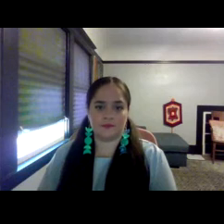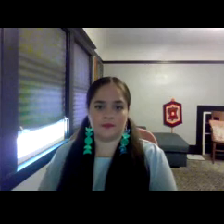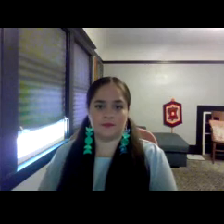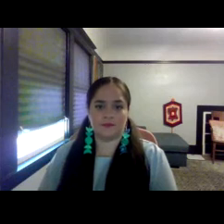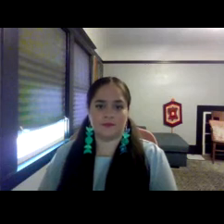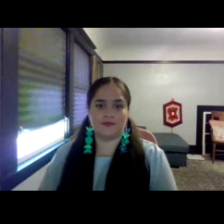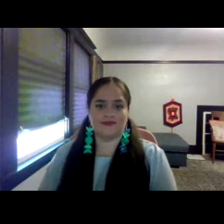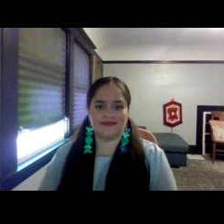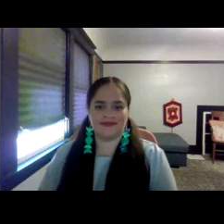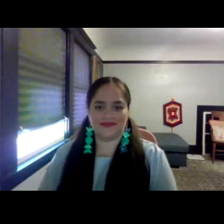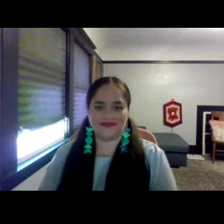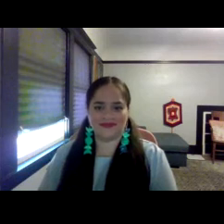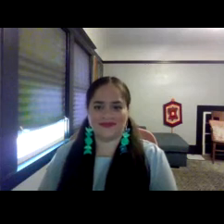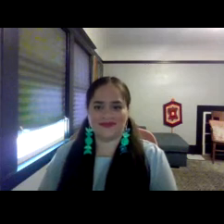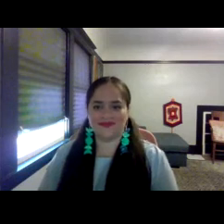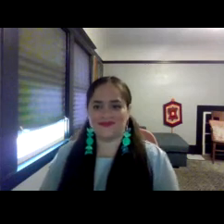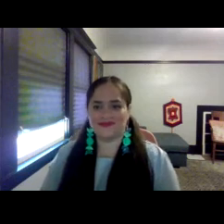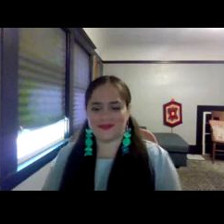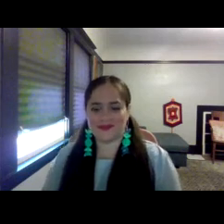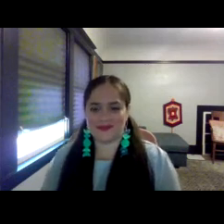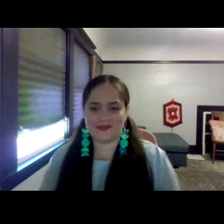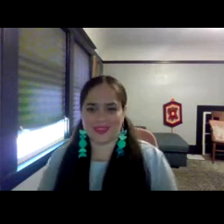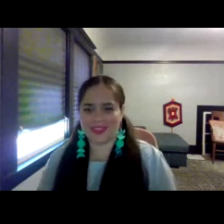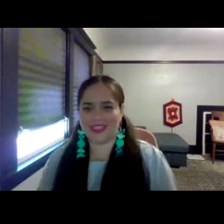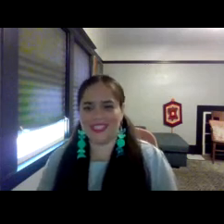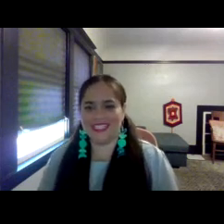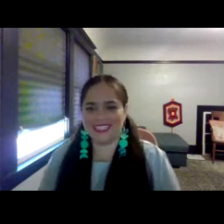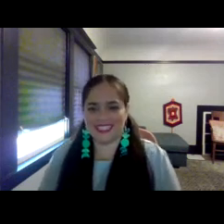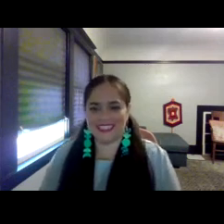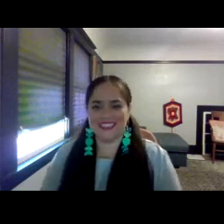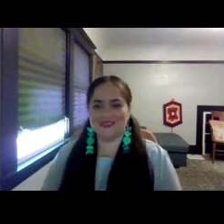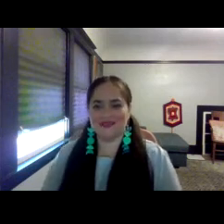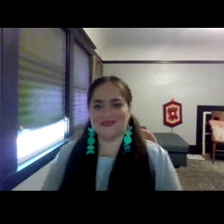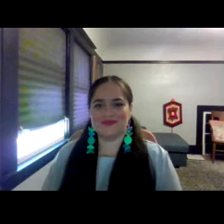These are great questions that we ponder every day.